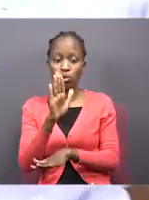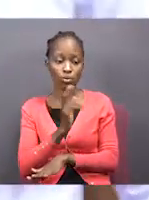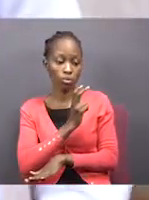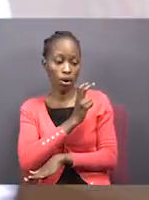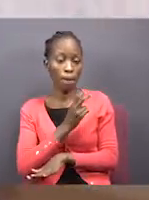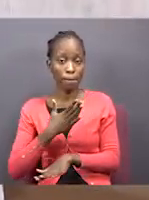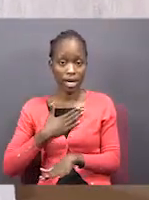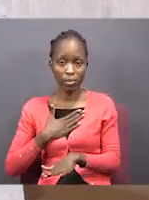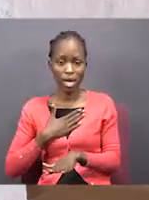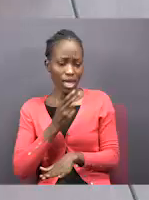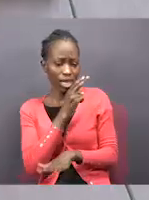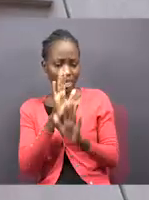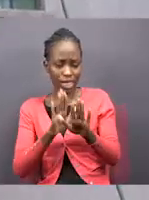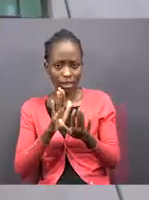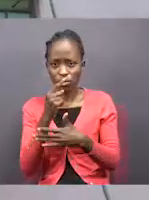massive.